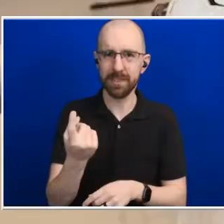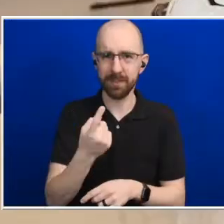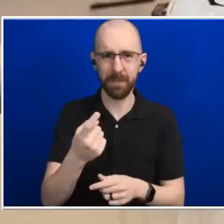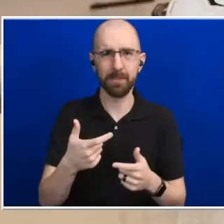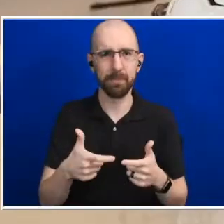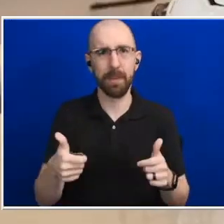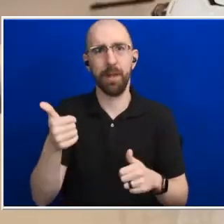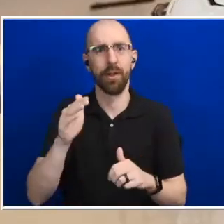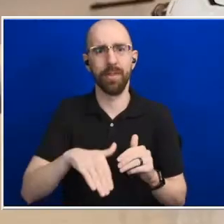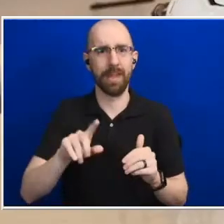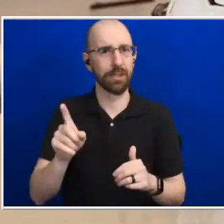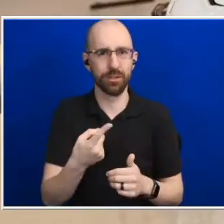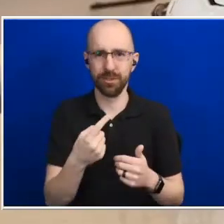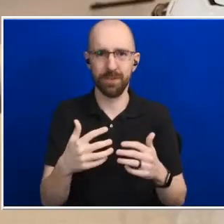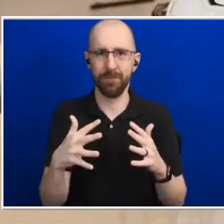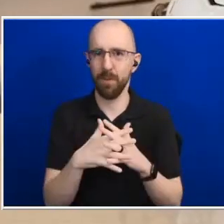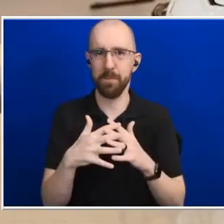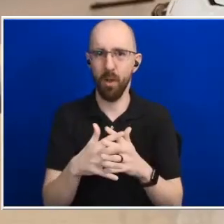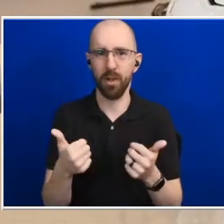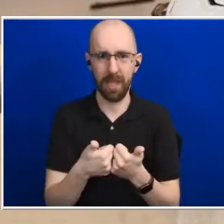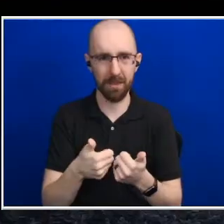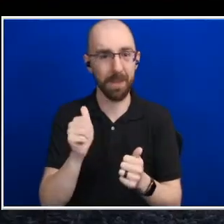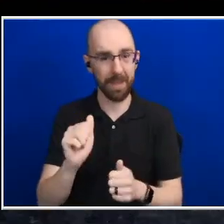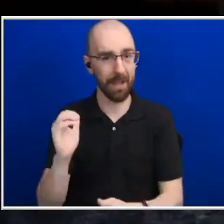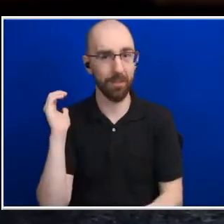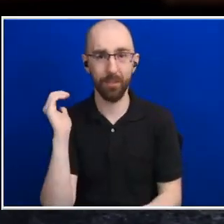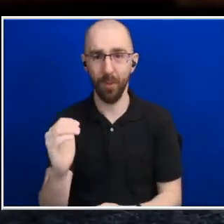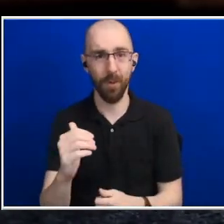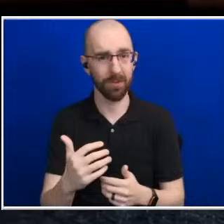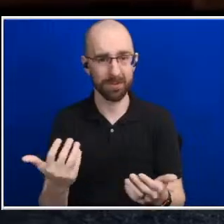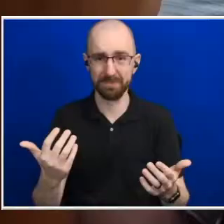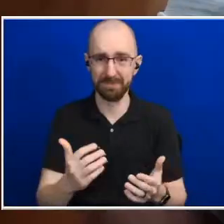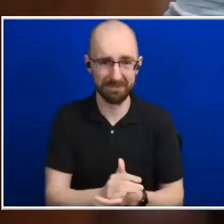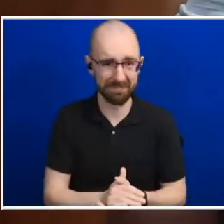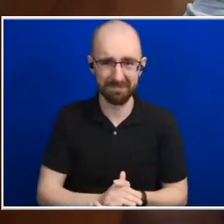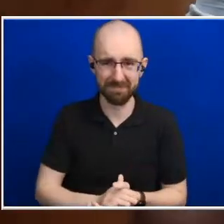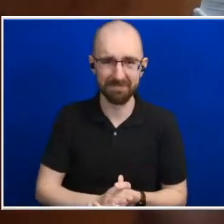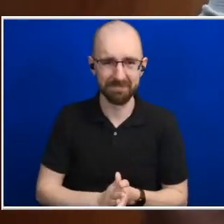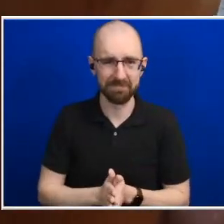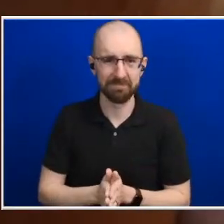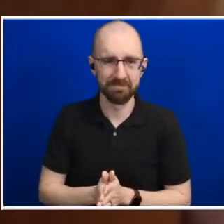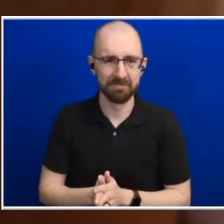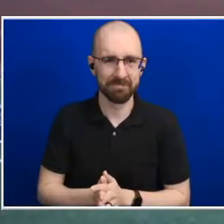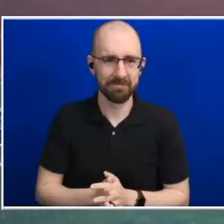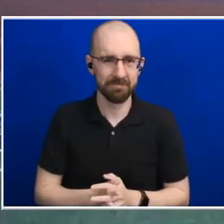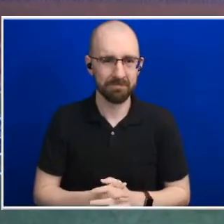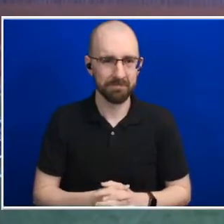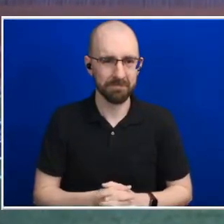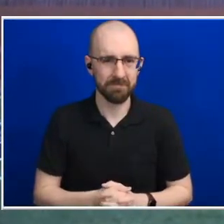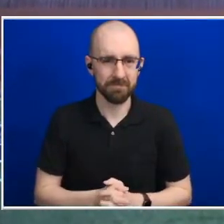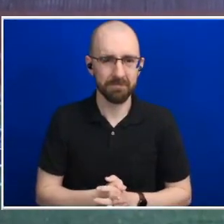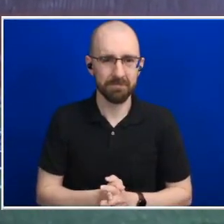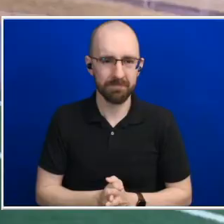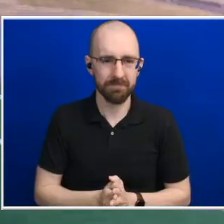game of football, and he can throw the ball.